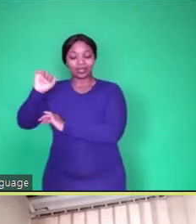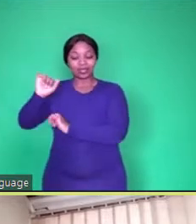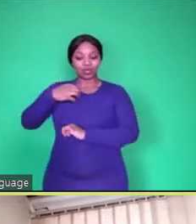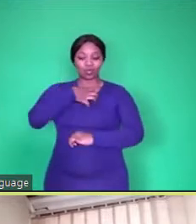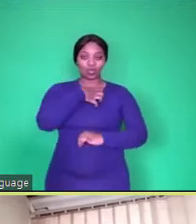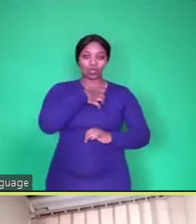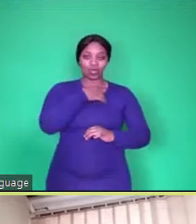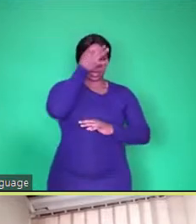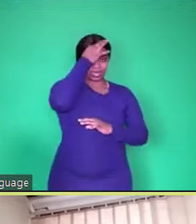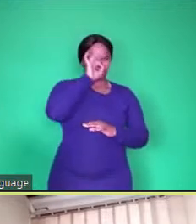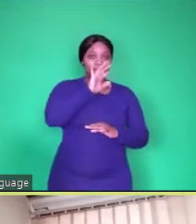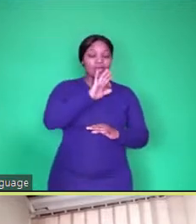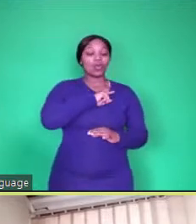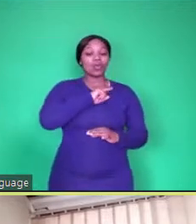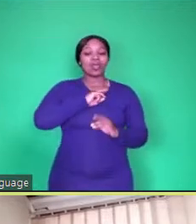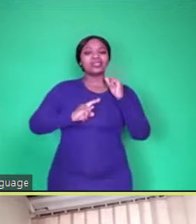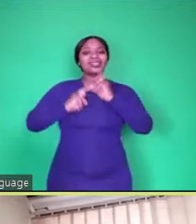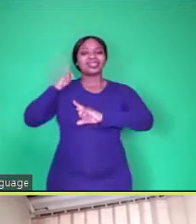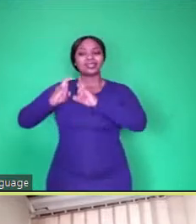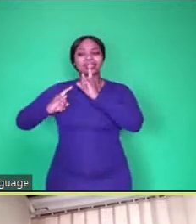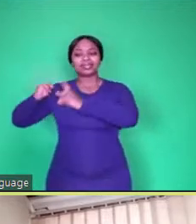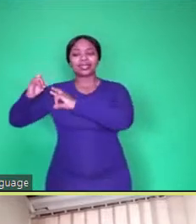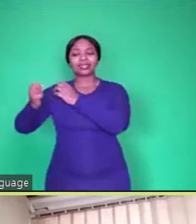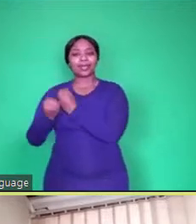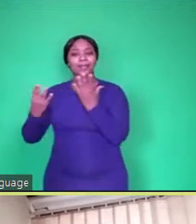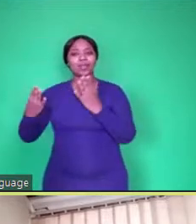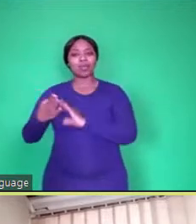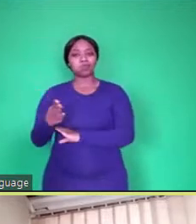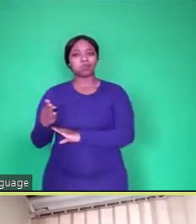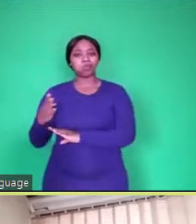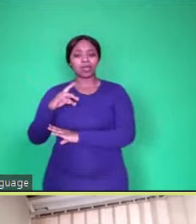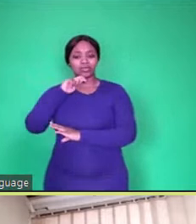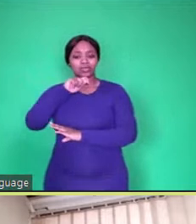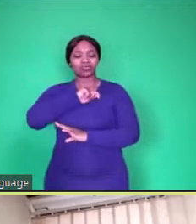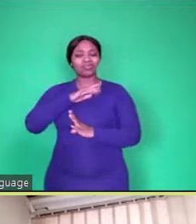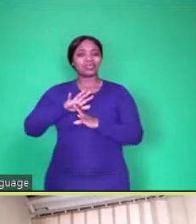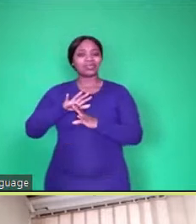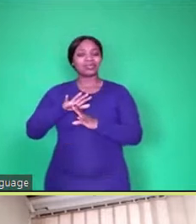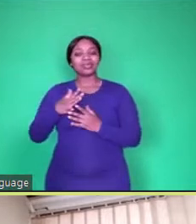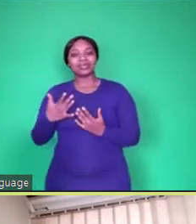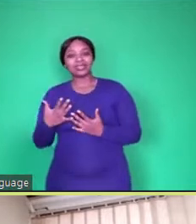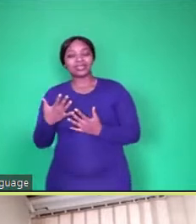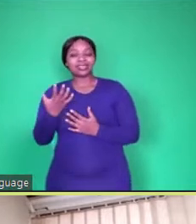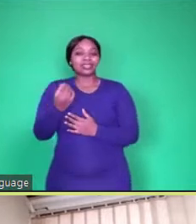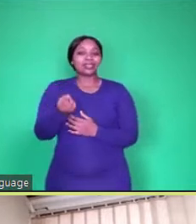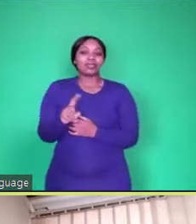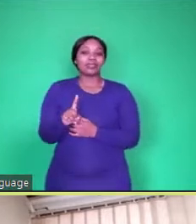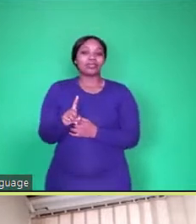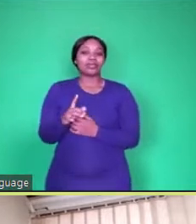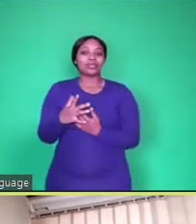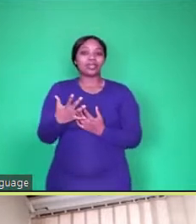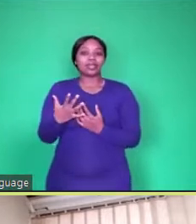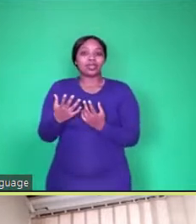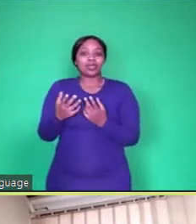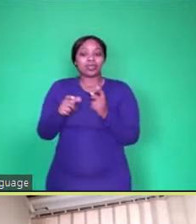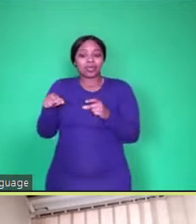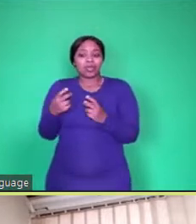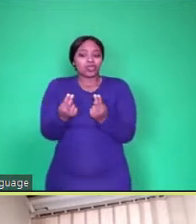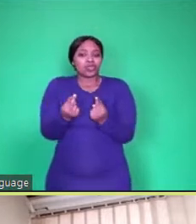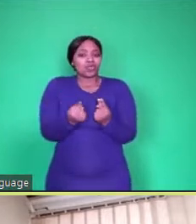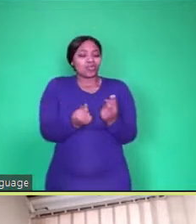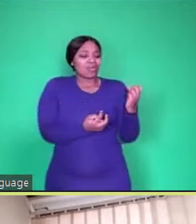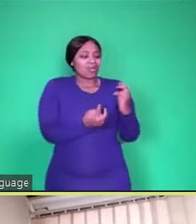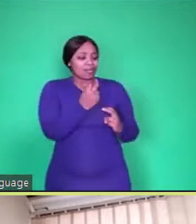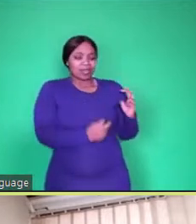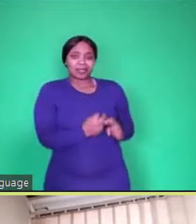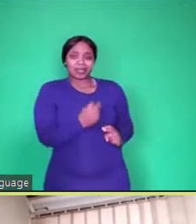of our cities, they are very frustrated in terms of what you call these newcomers. Some of this frustration